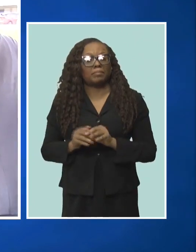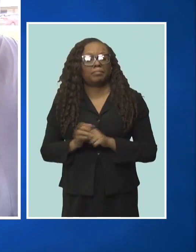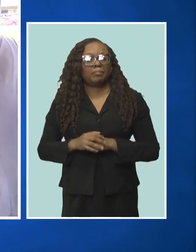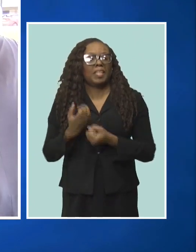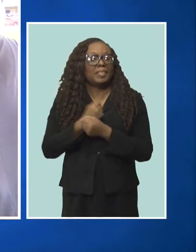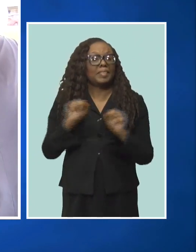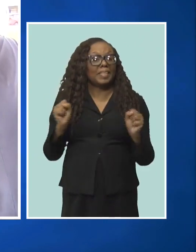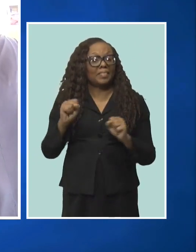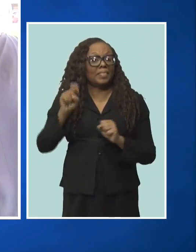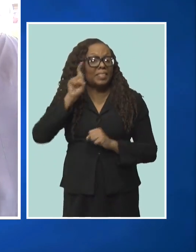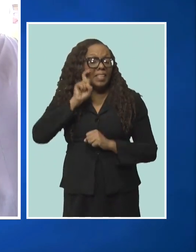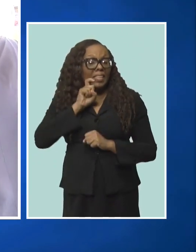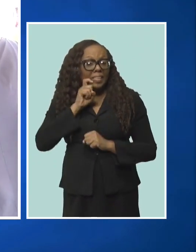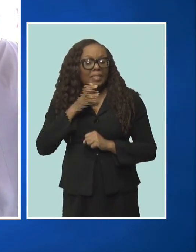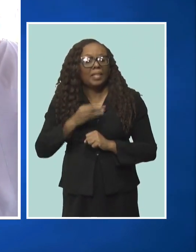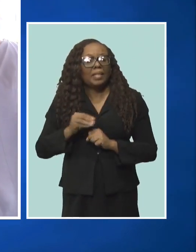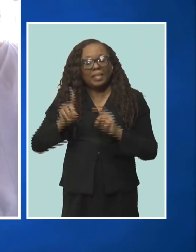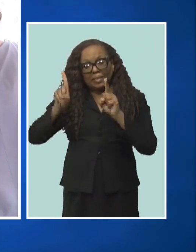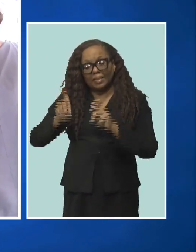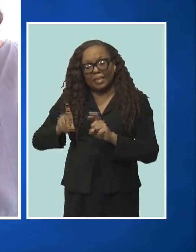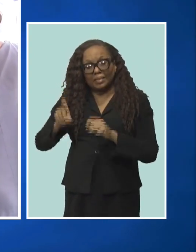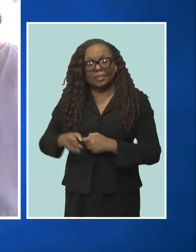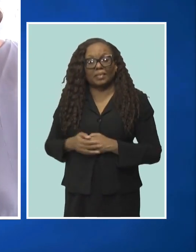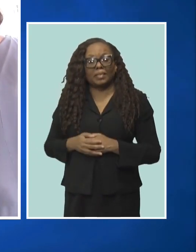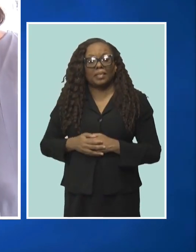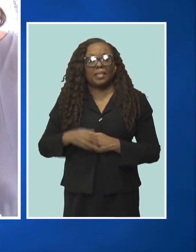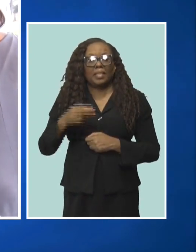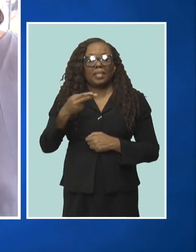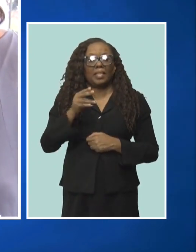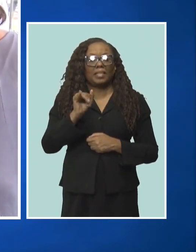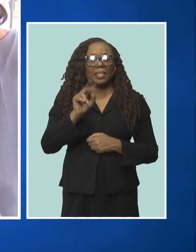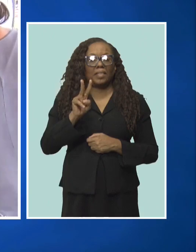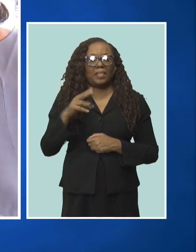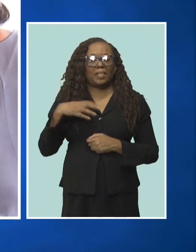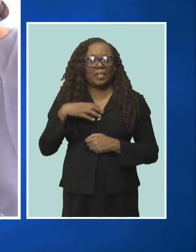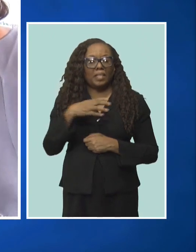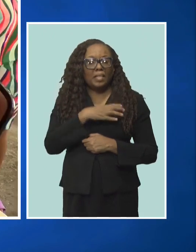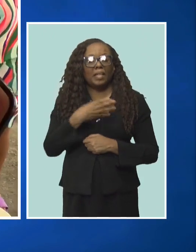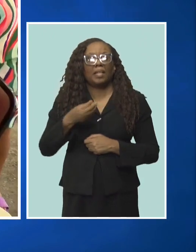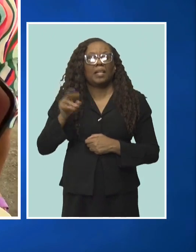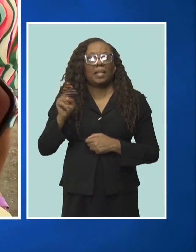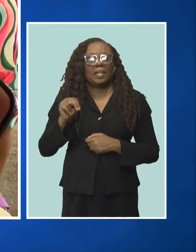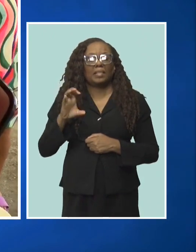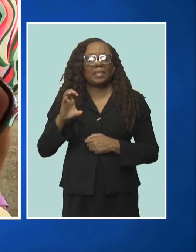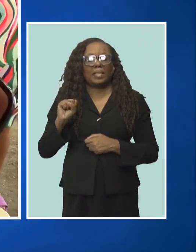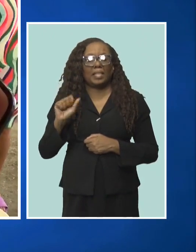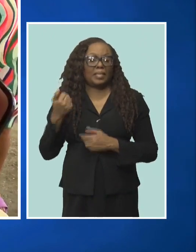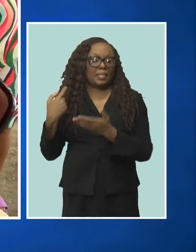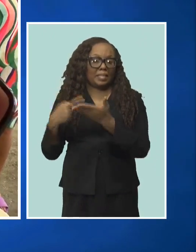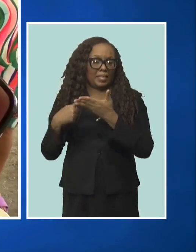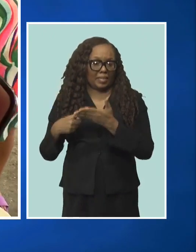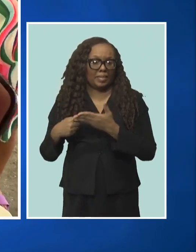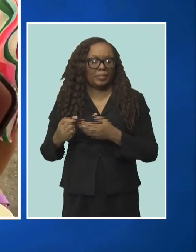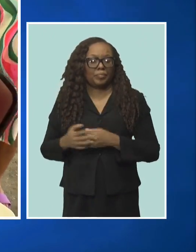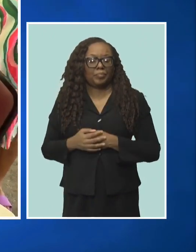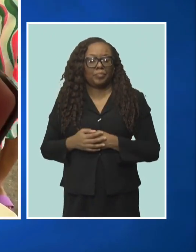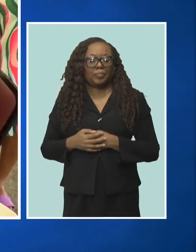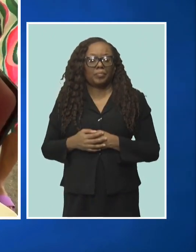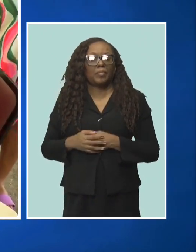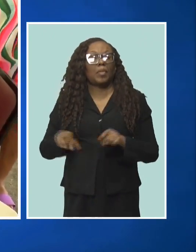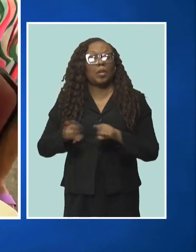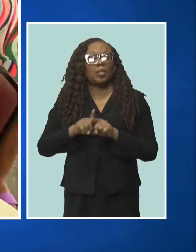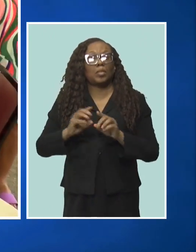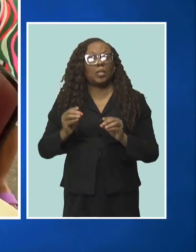getting tested. Both the HIV Commission and the National Council on Substance Abuse addressed the issue. There was also condom